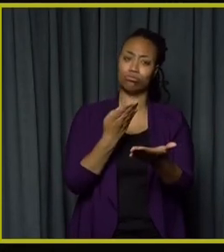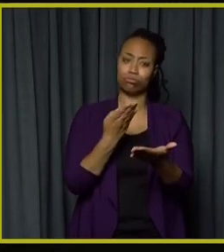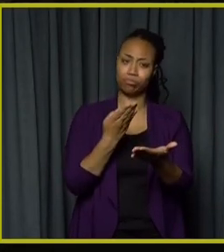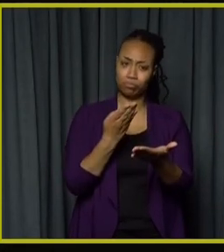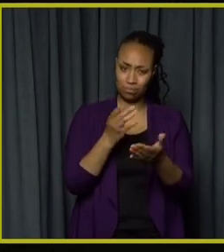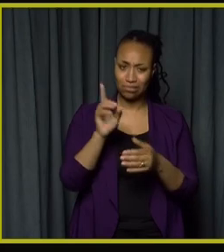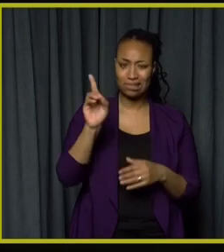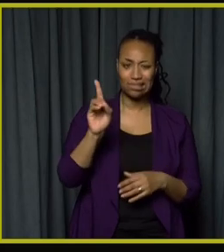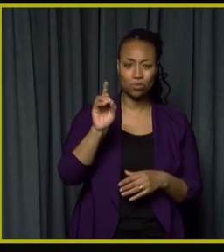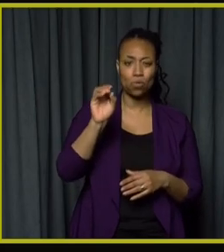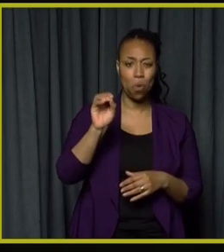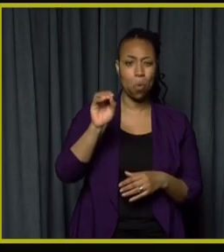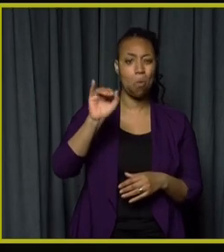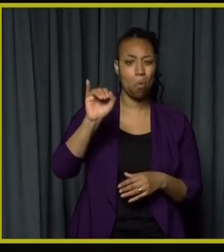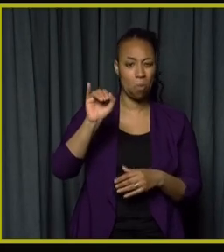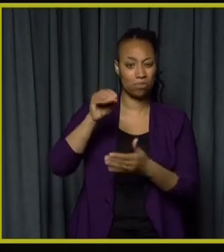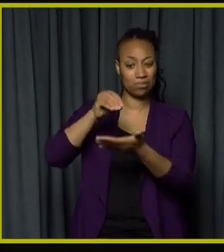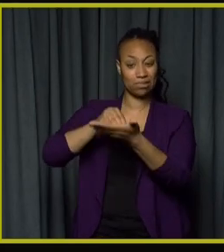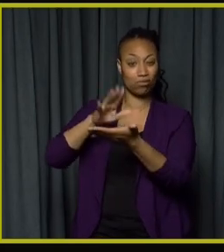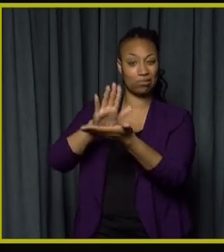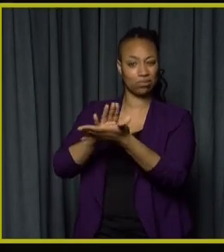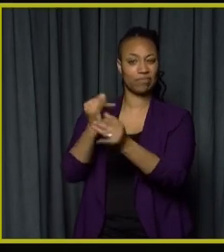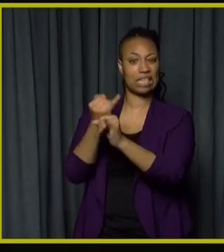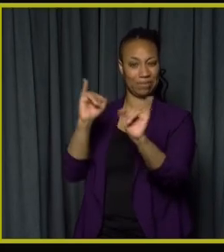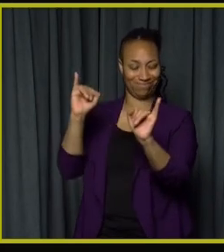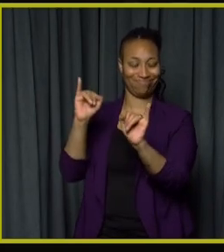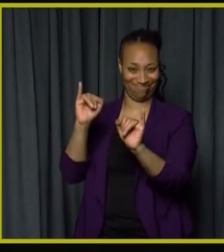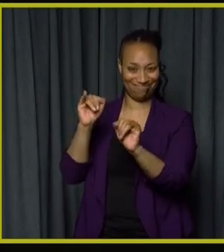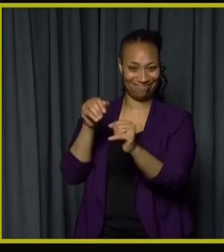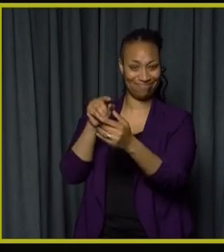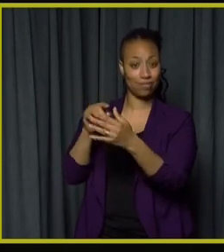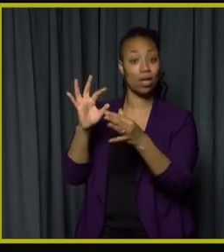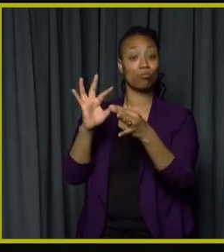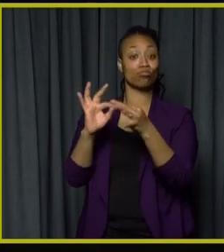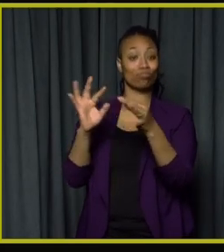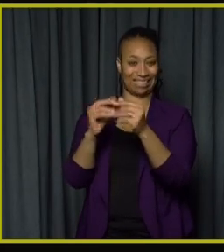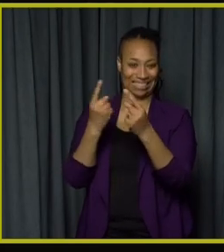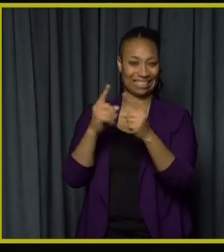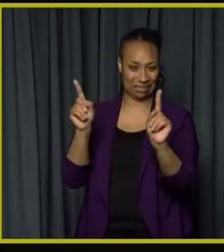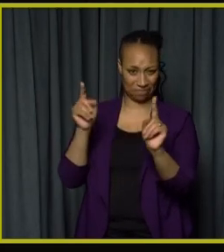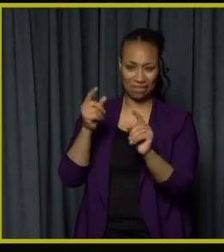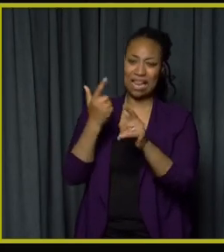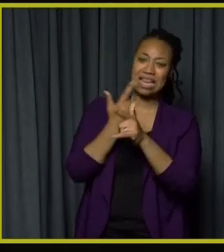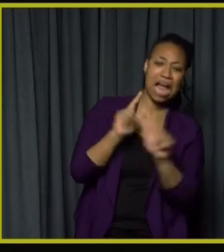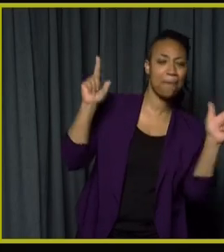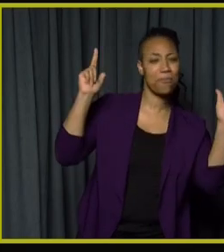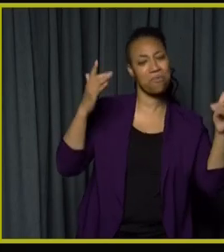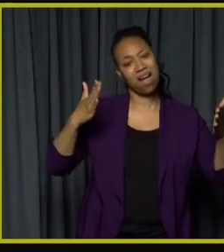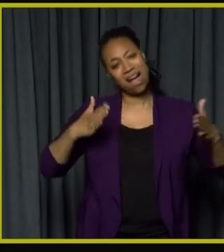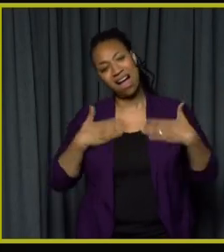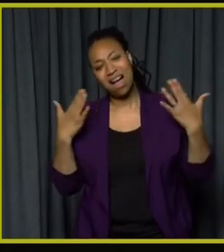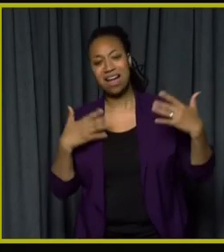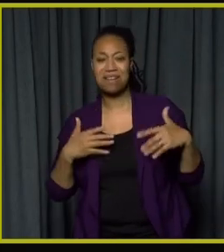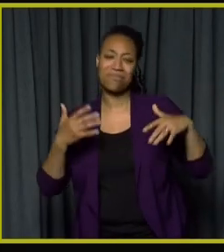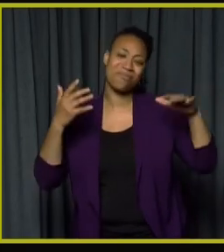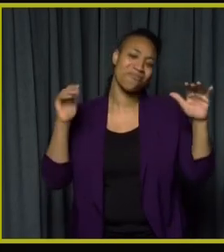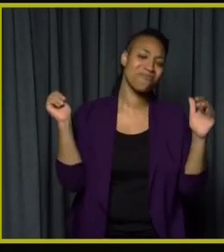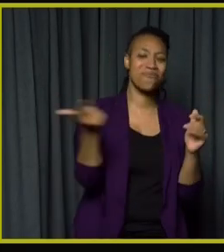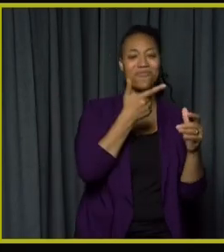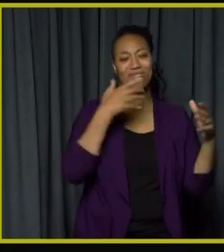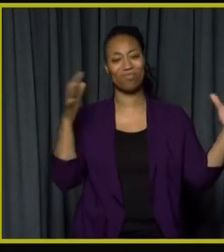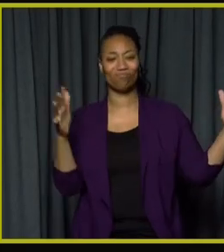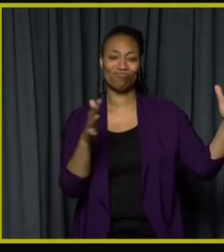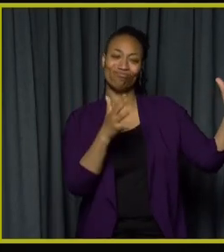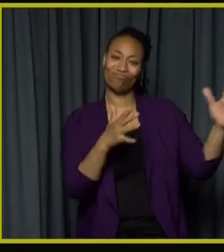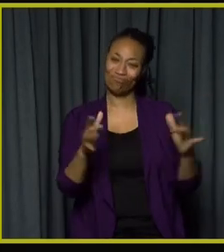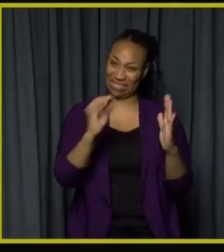begins trumpeting equality and its promises of life and liberty and the pursuit of happiness for all people. And even though these